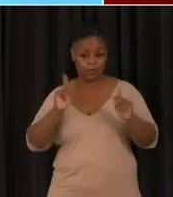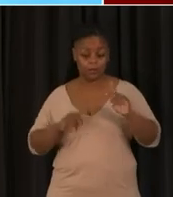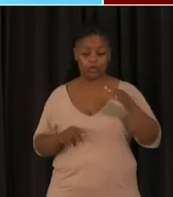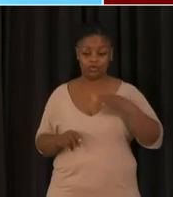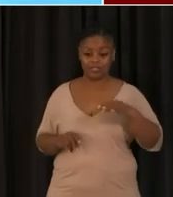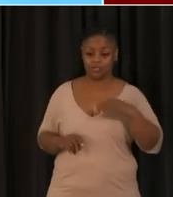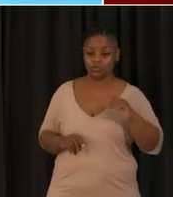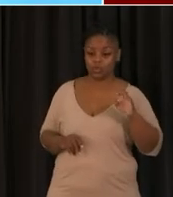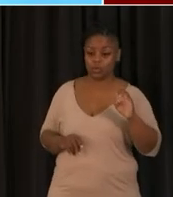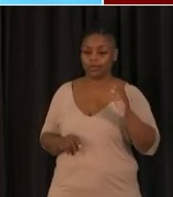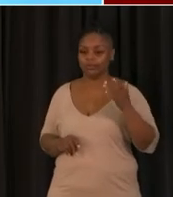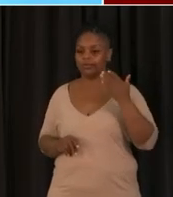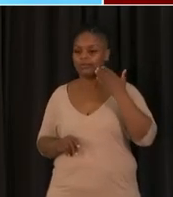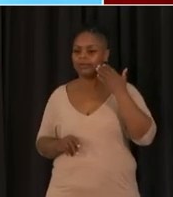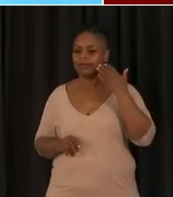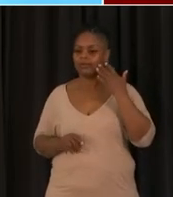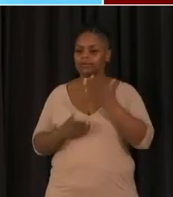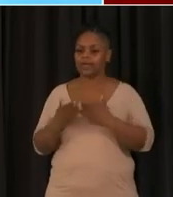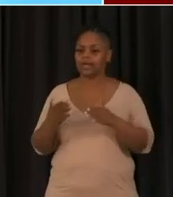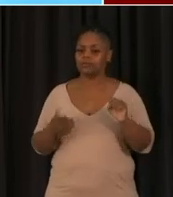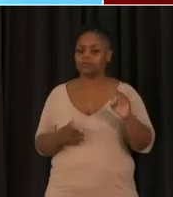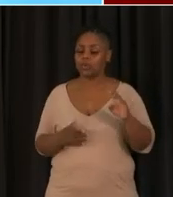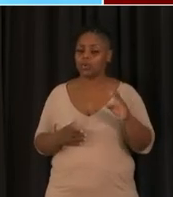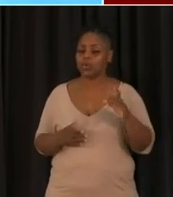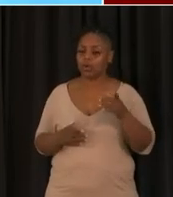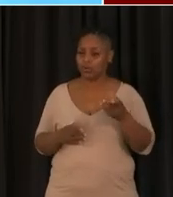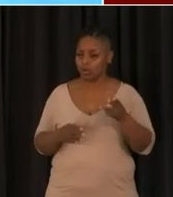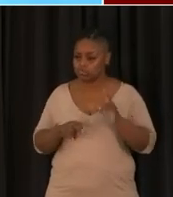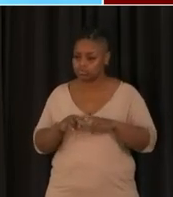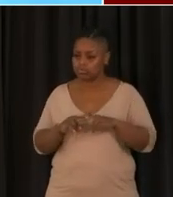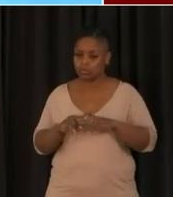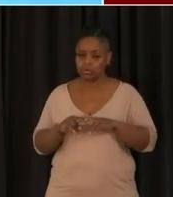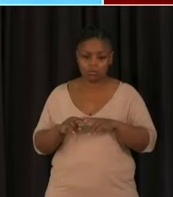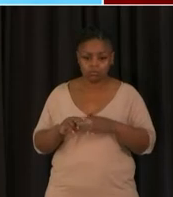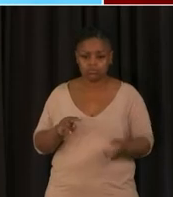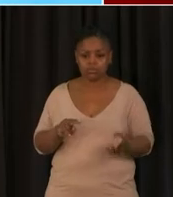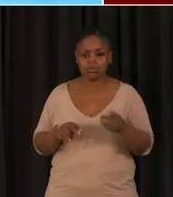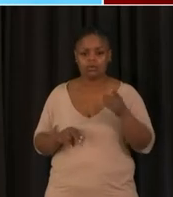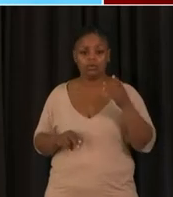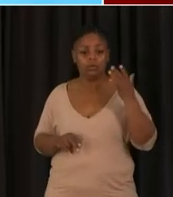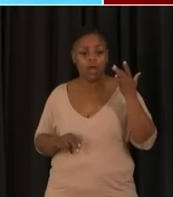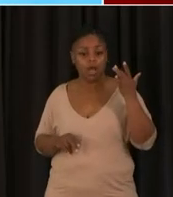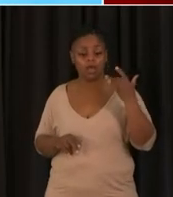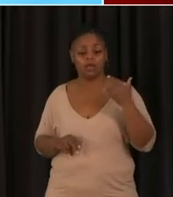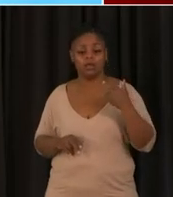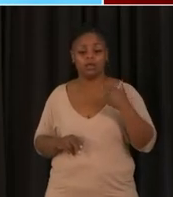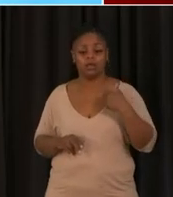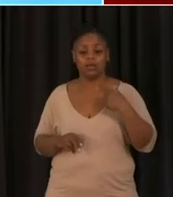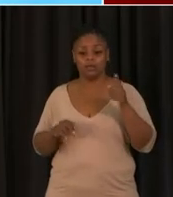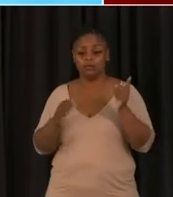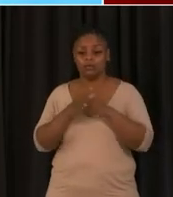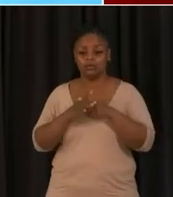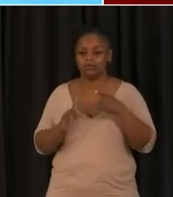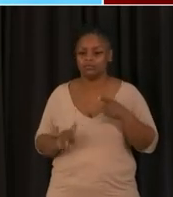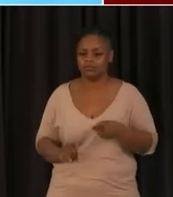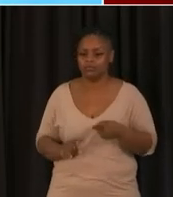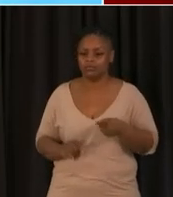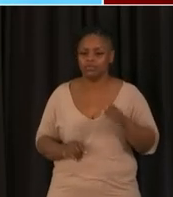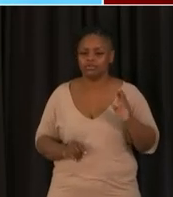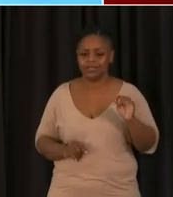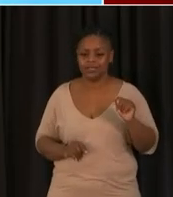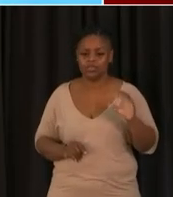credit. And there are local direct assistance programs like Thrive East of the River that are supporting some families in Ward 8 with cash and